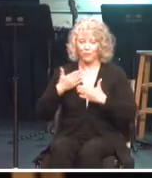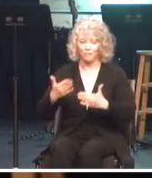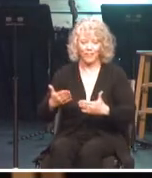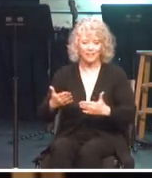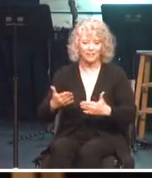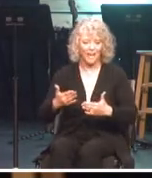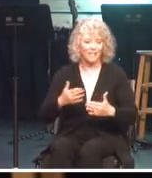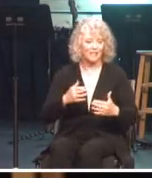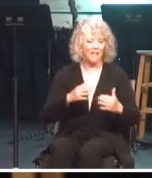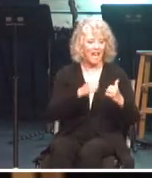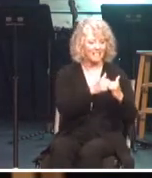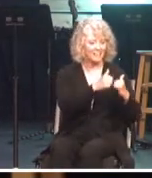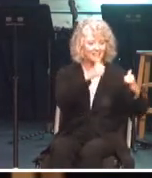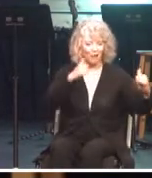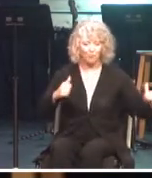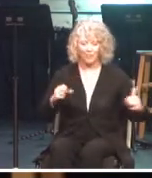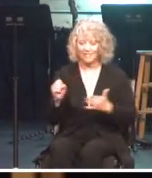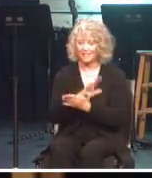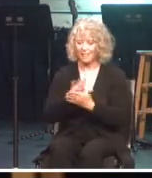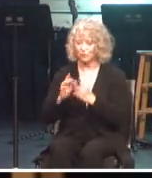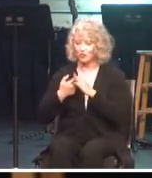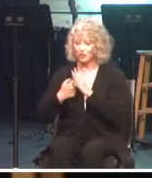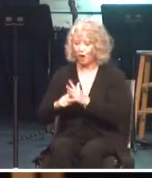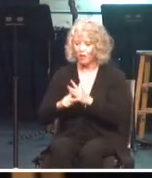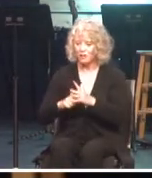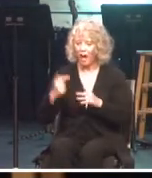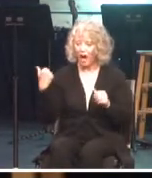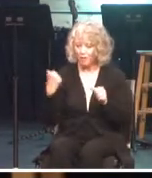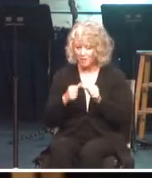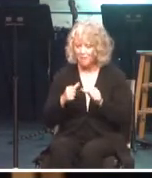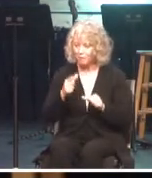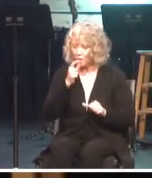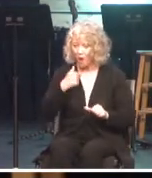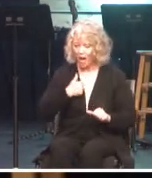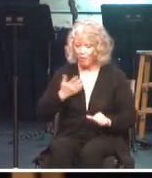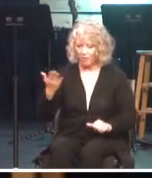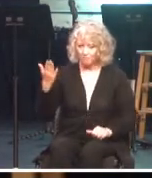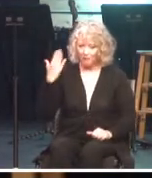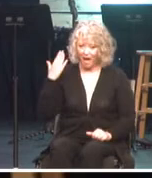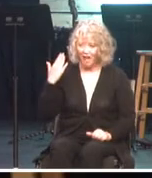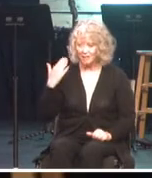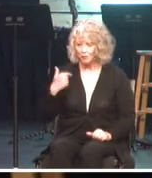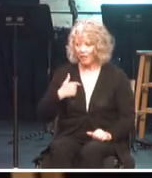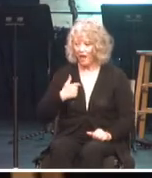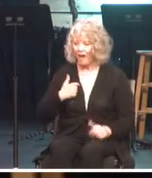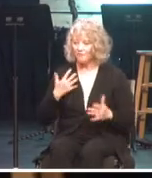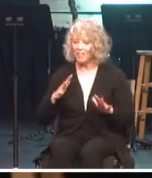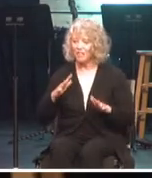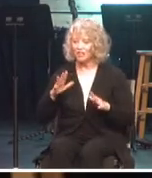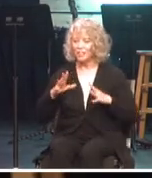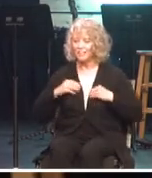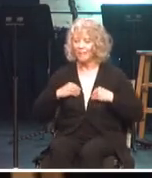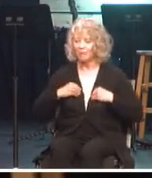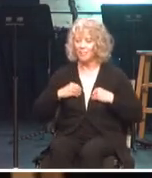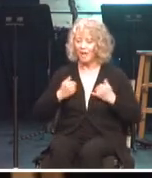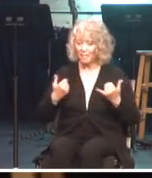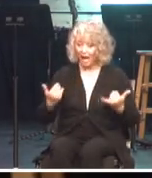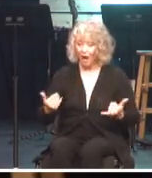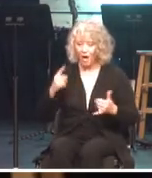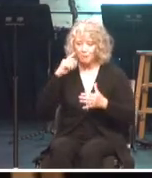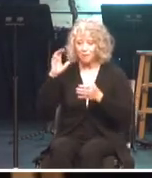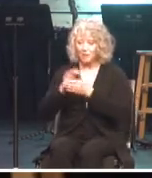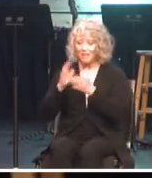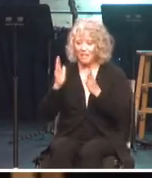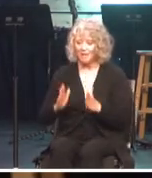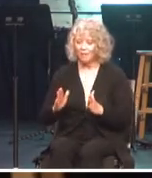Remembering who you were before the Father drew you is essential now, if you're a believer, essential now for your obedience